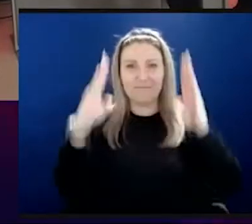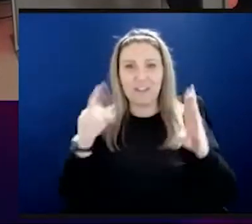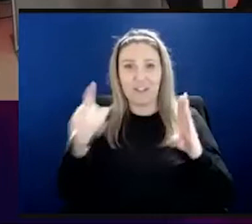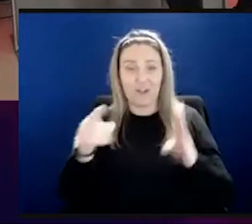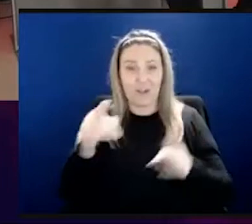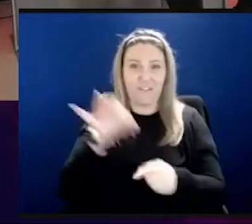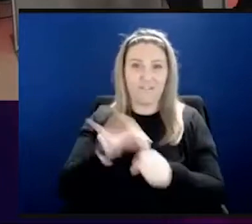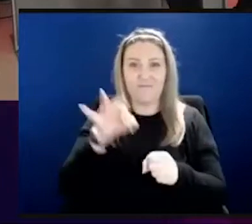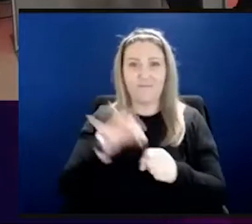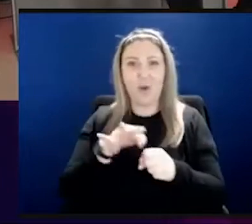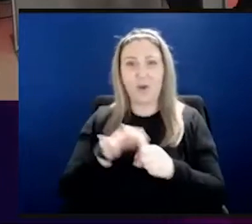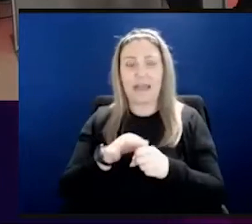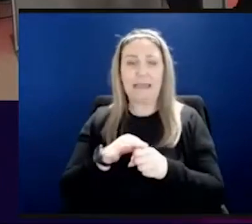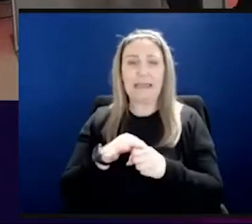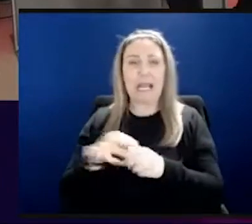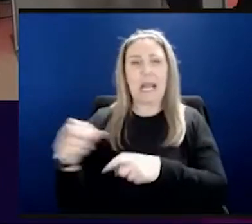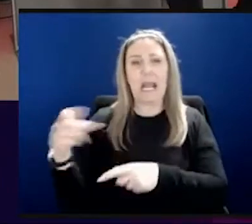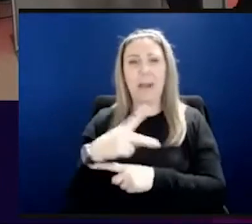about that.